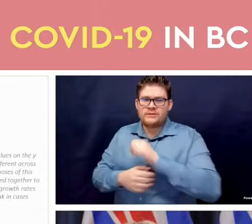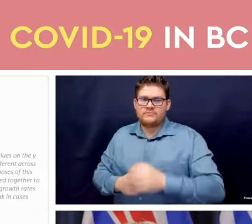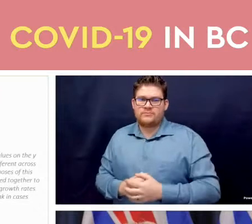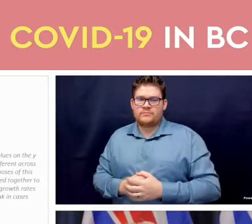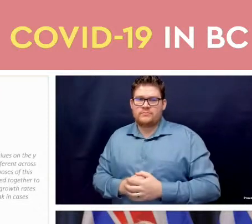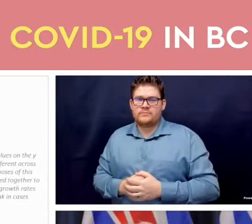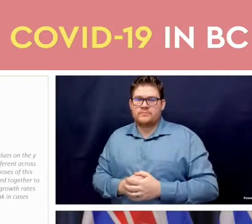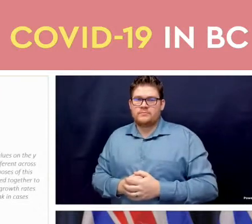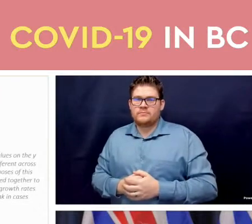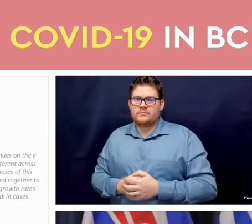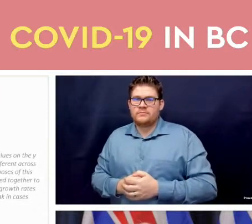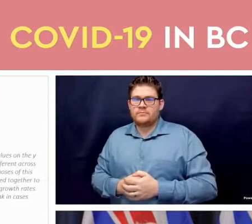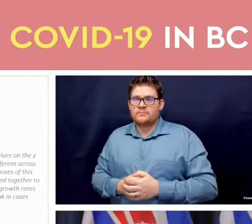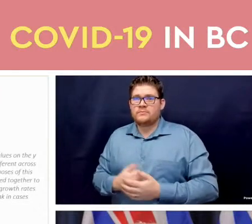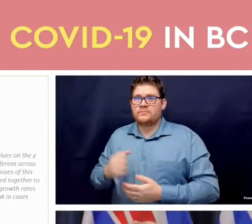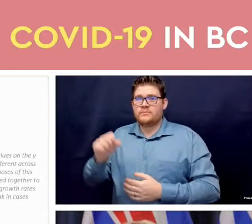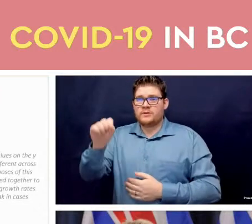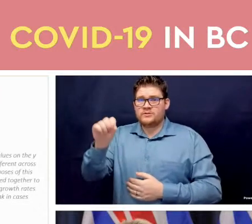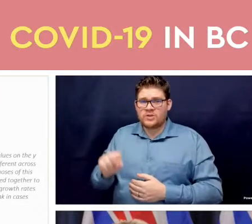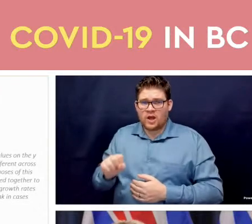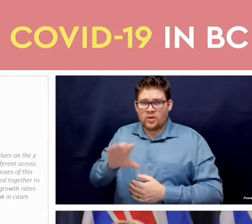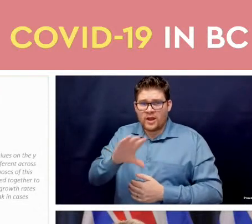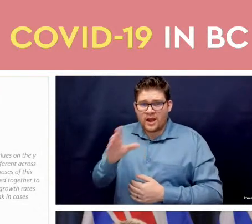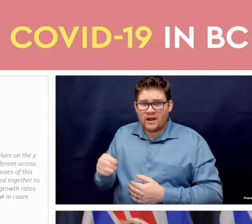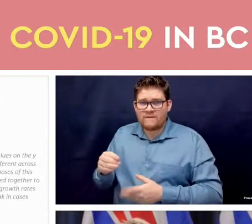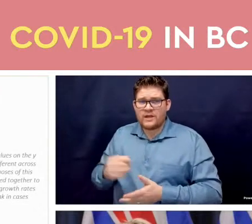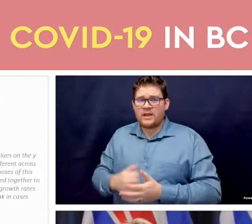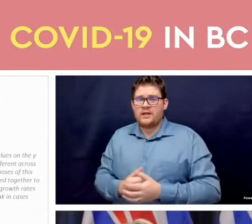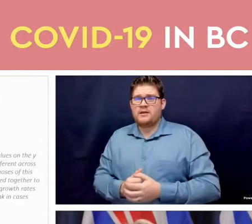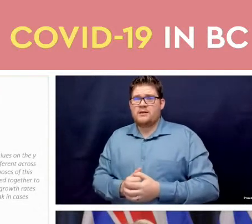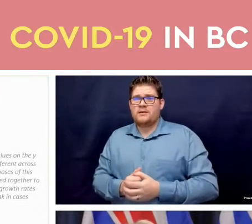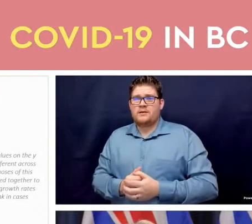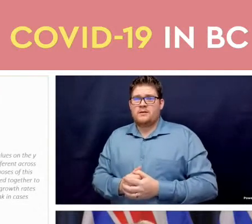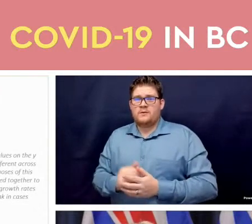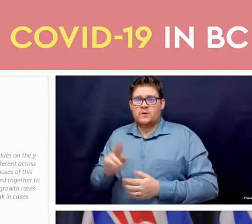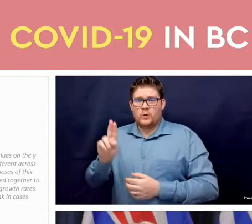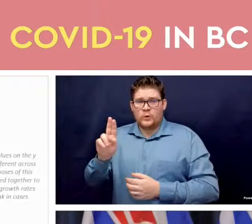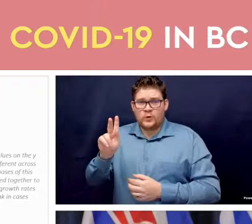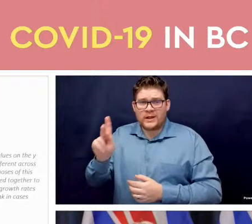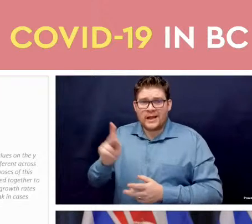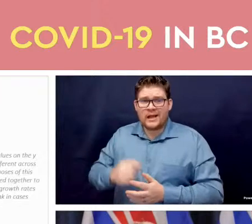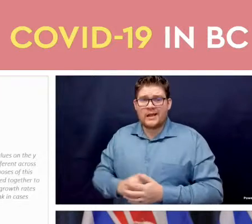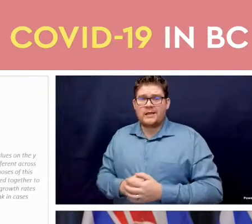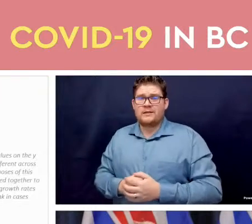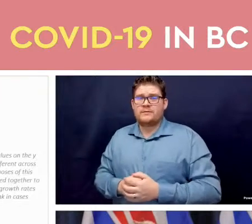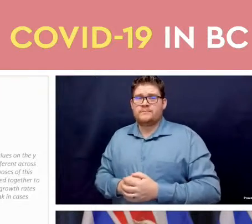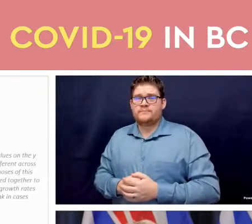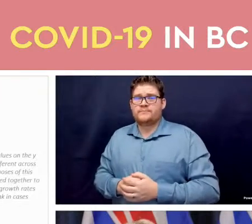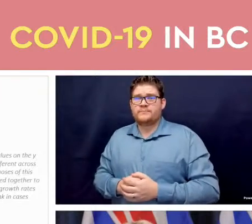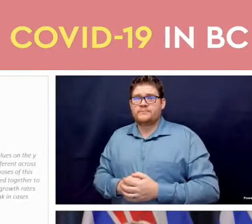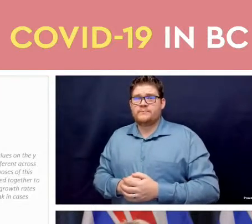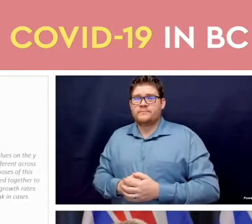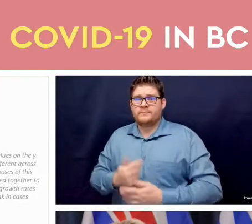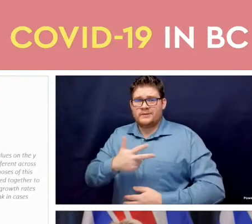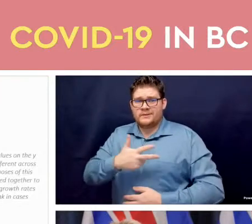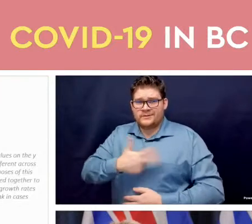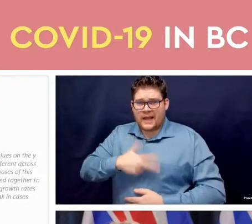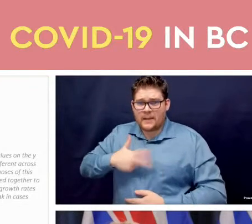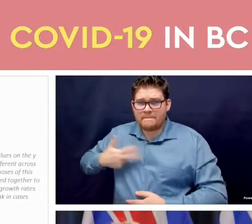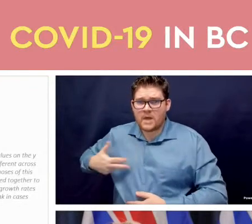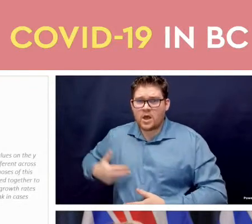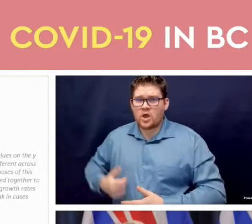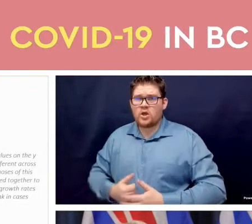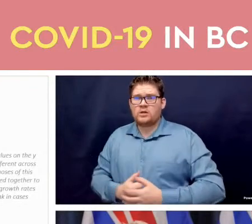weren't measuring it. But we can now say with some confidence that the pattern shows a sustained decrease, and that